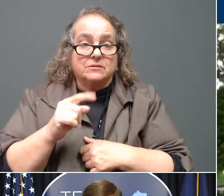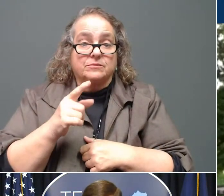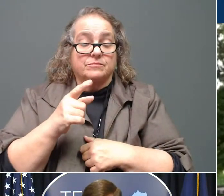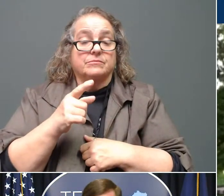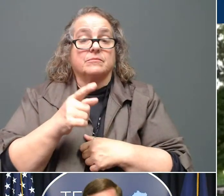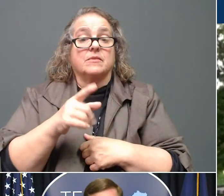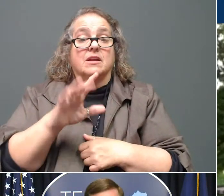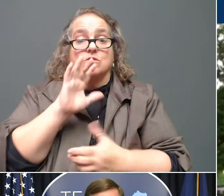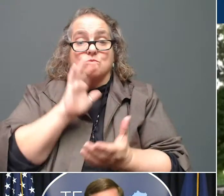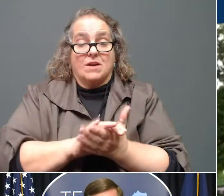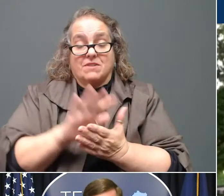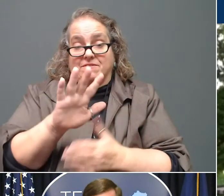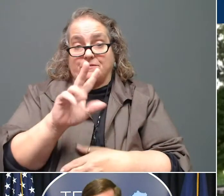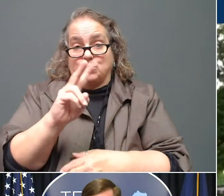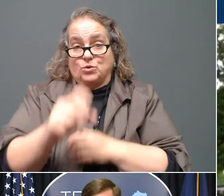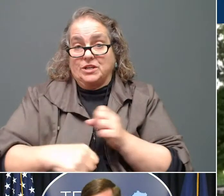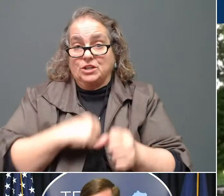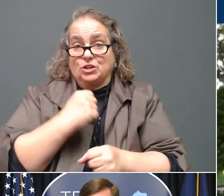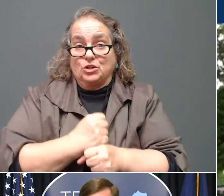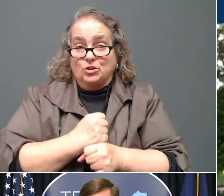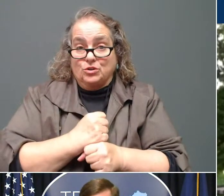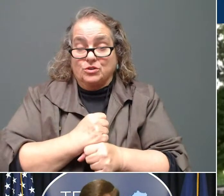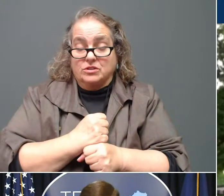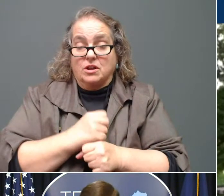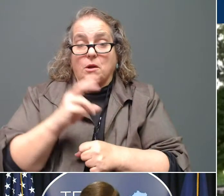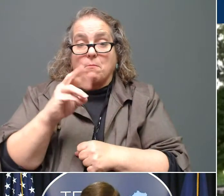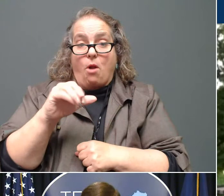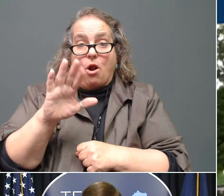Holliday, his daughter Heather, and her